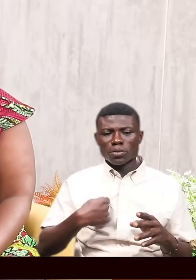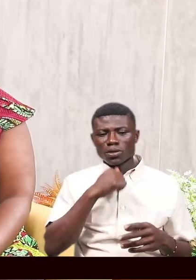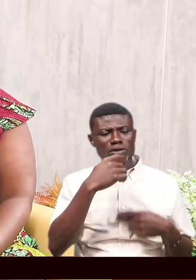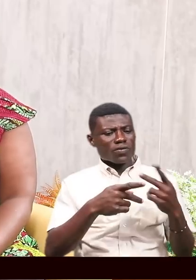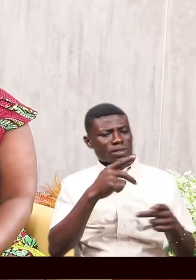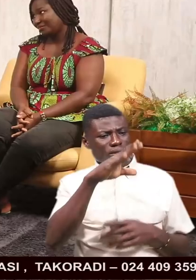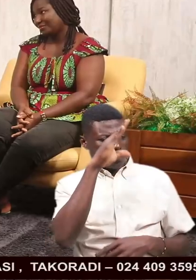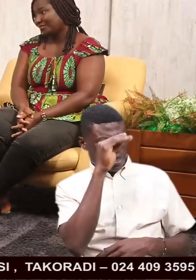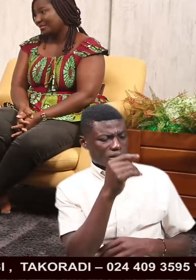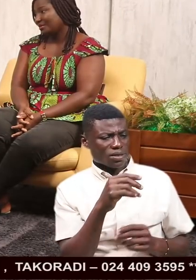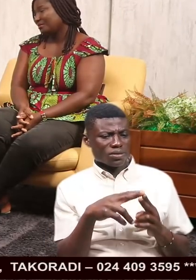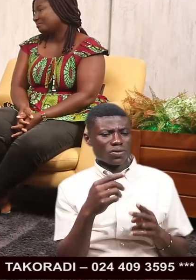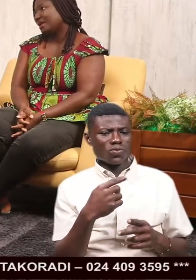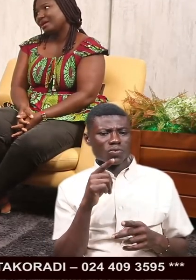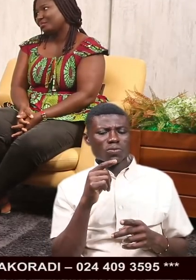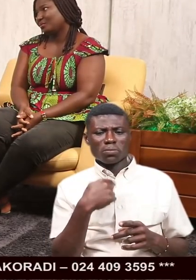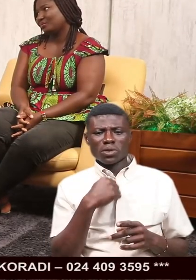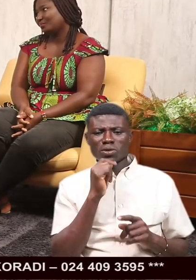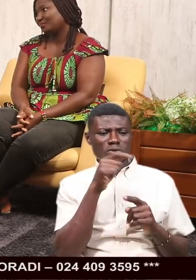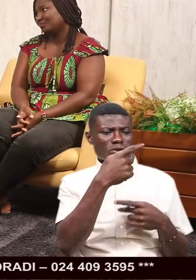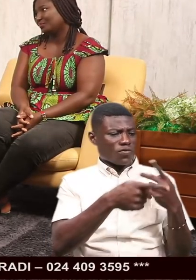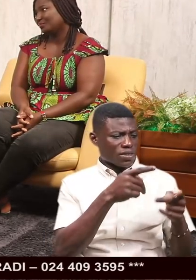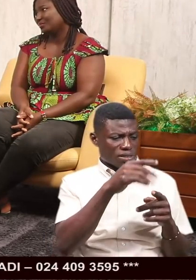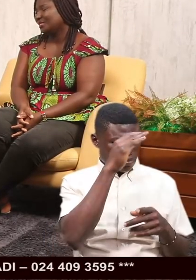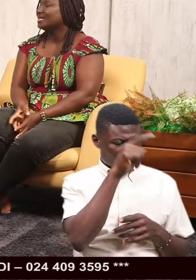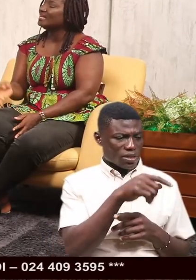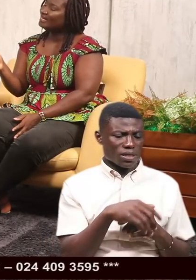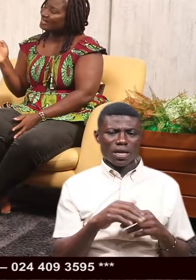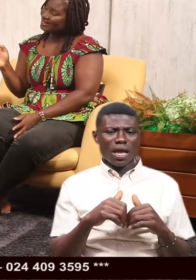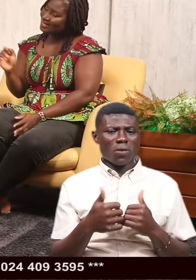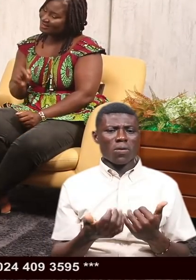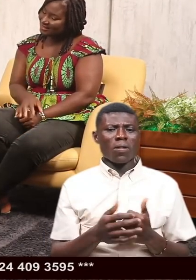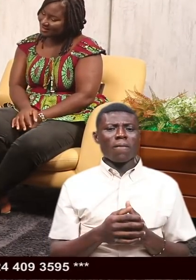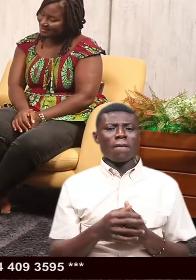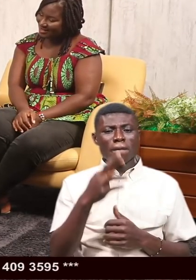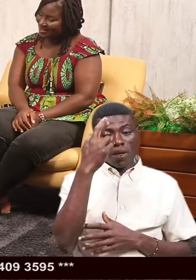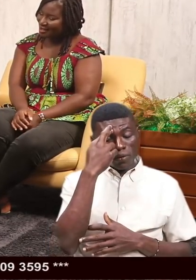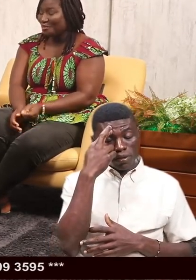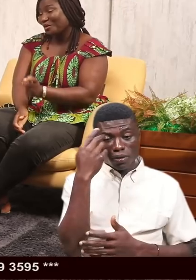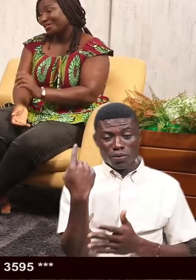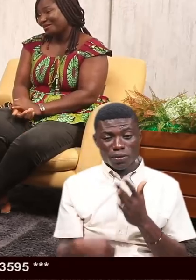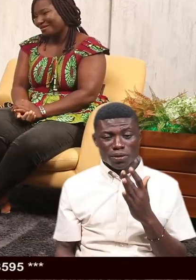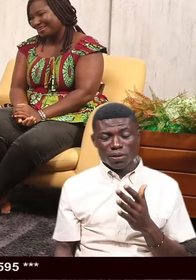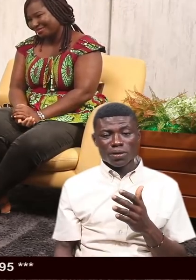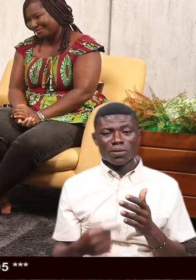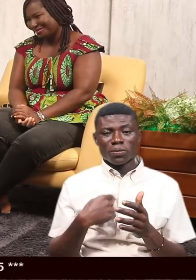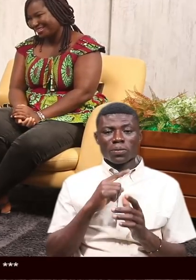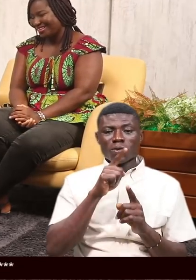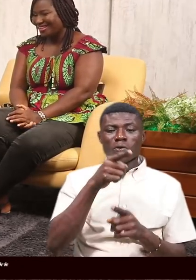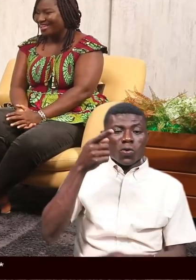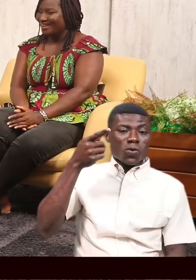shenna. It was one go ahead. Mahamehu. Son is a wunty. Ne saint, ne say, me caught a cry